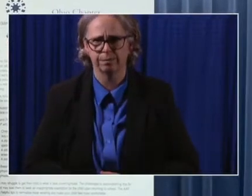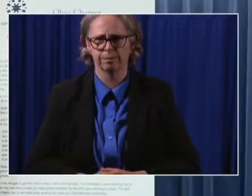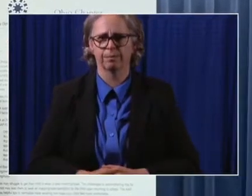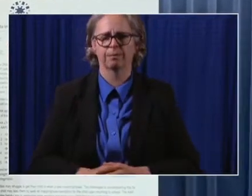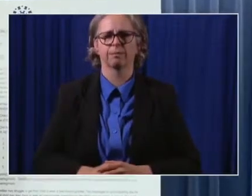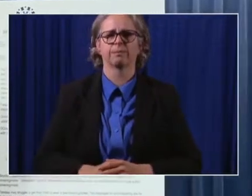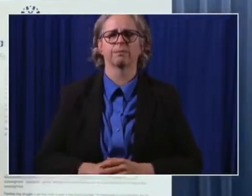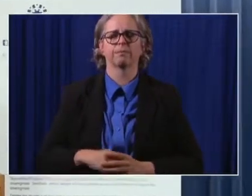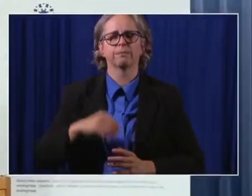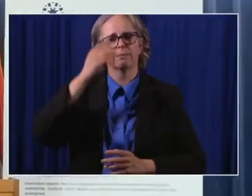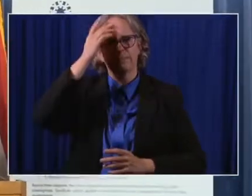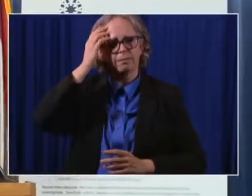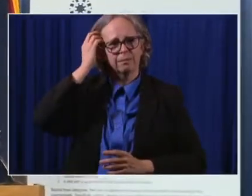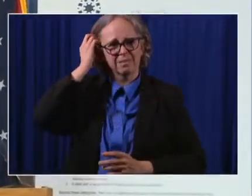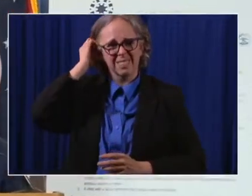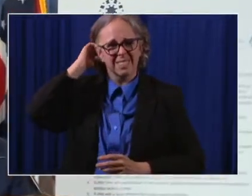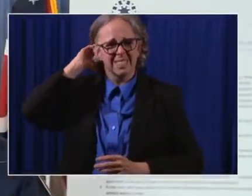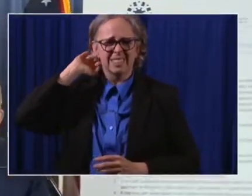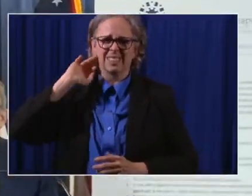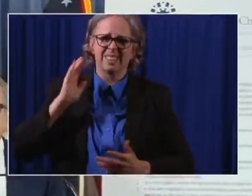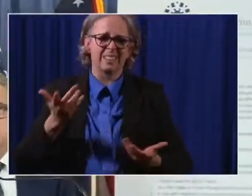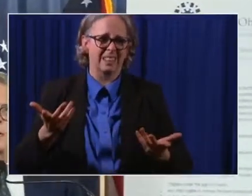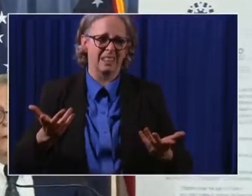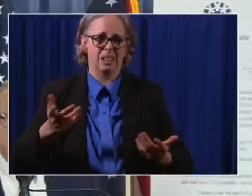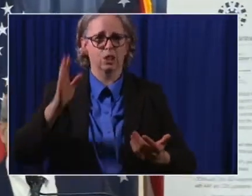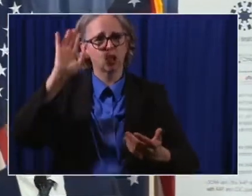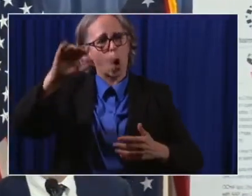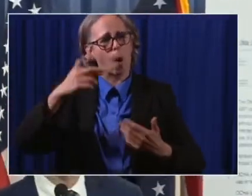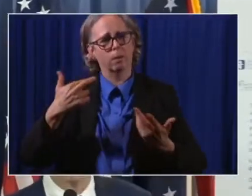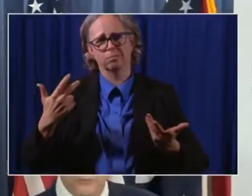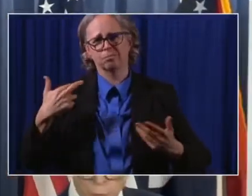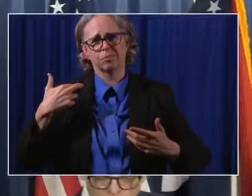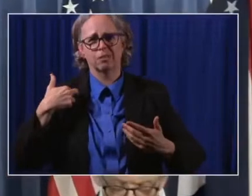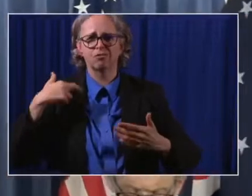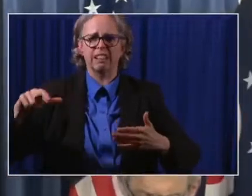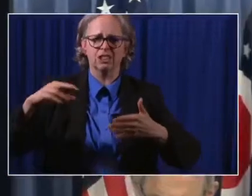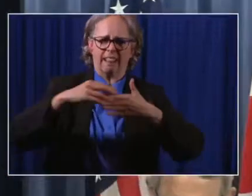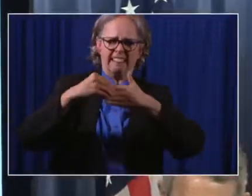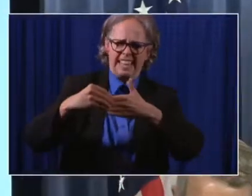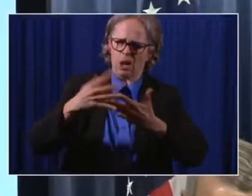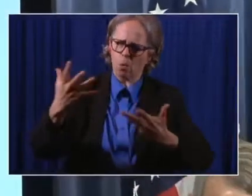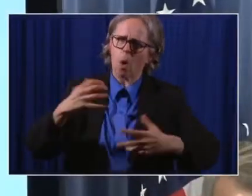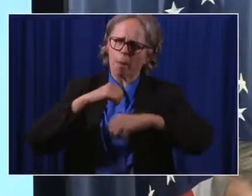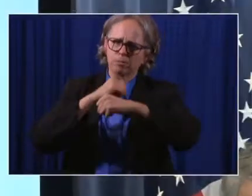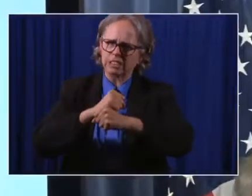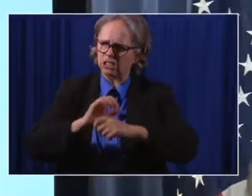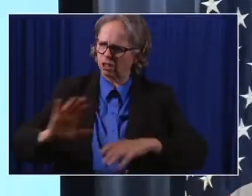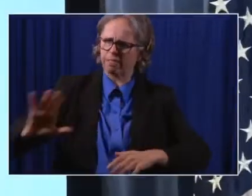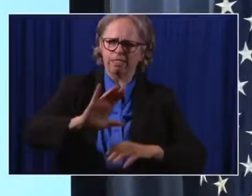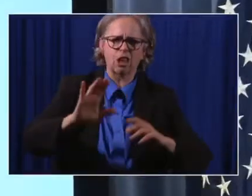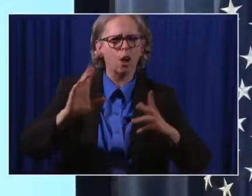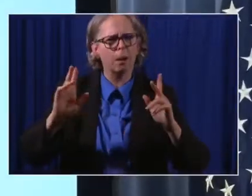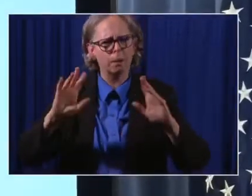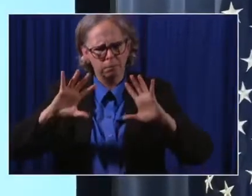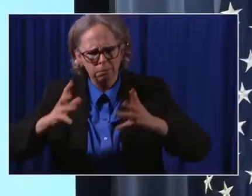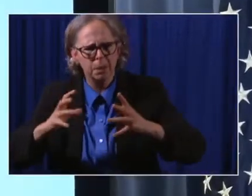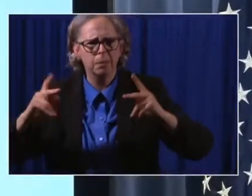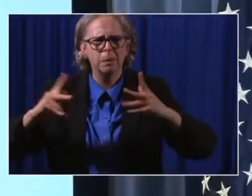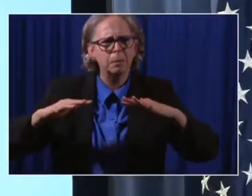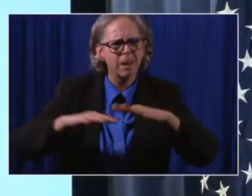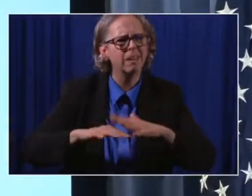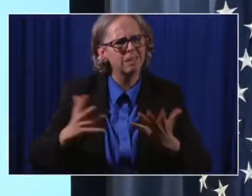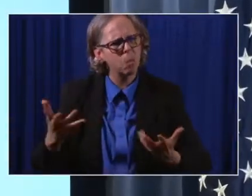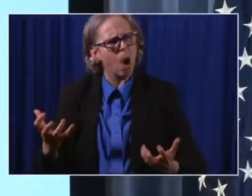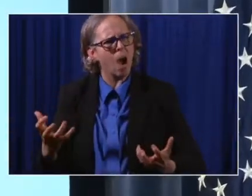We know that our faith-based leaders want nothing more than to protect those who come to worship. We want to provide our faith communities